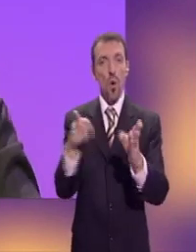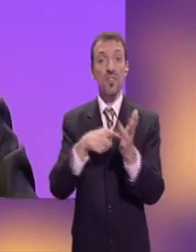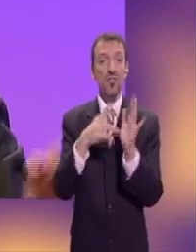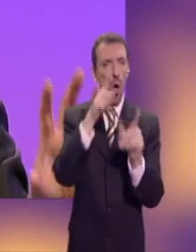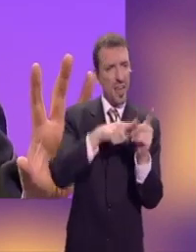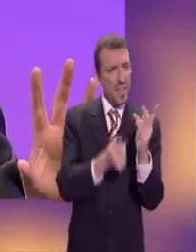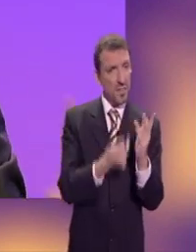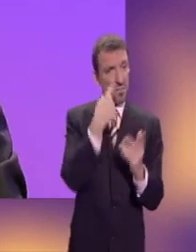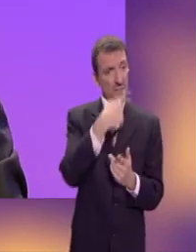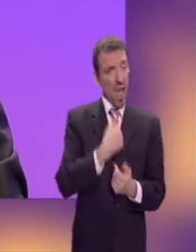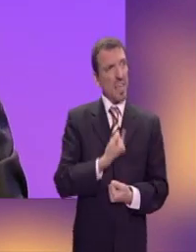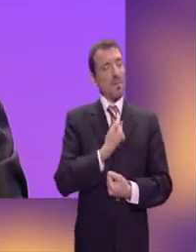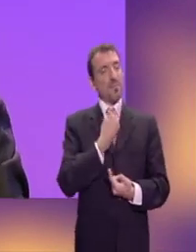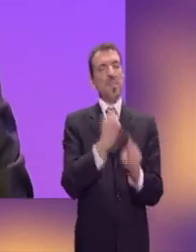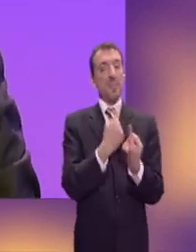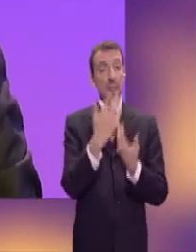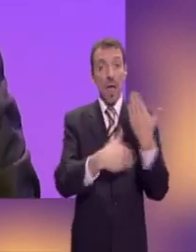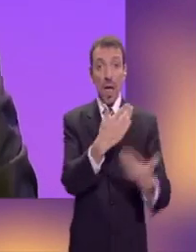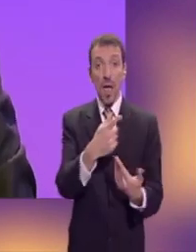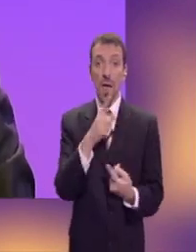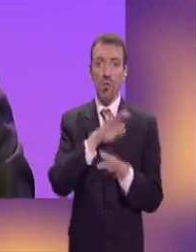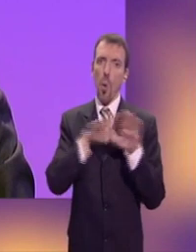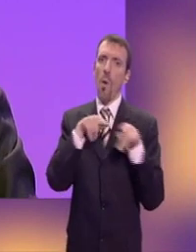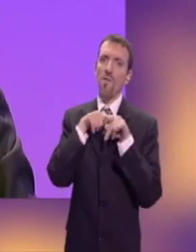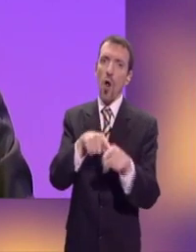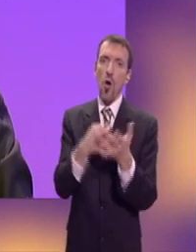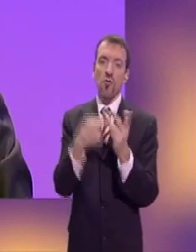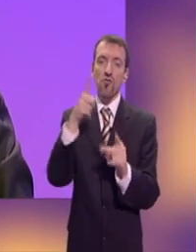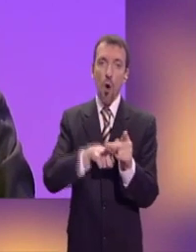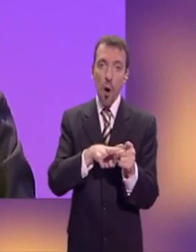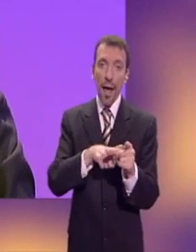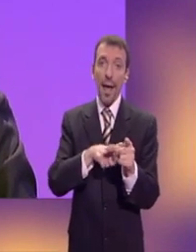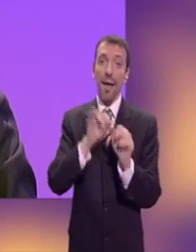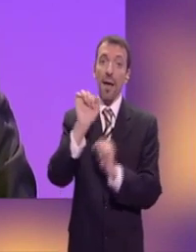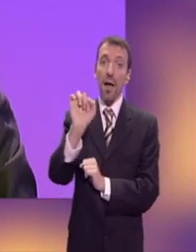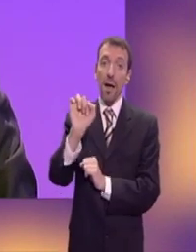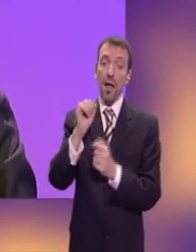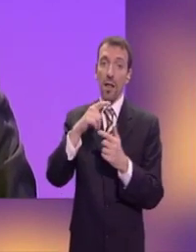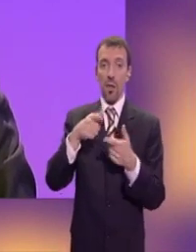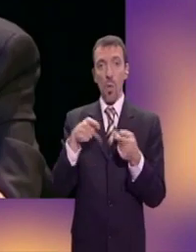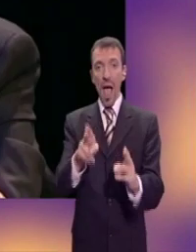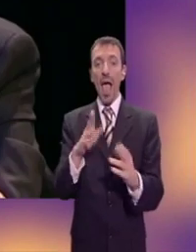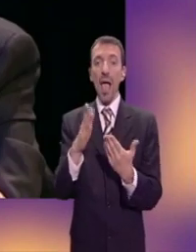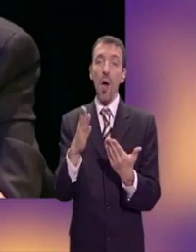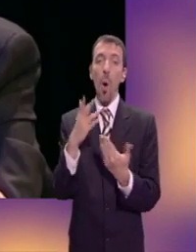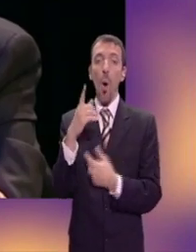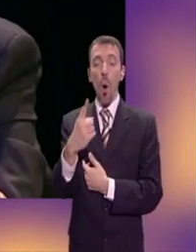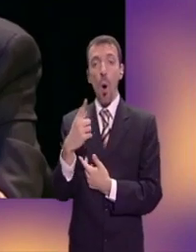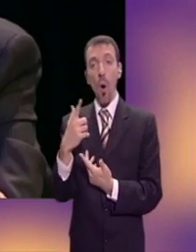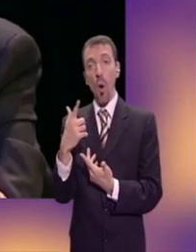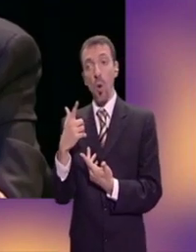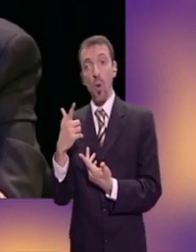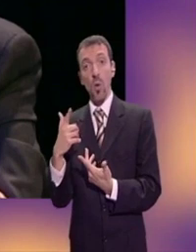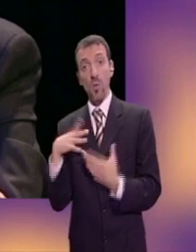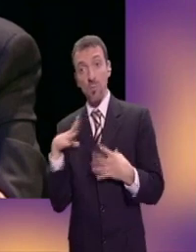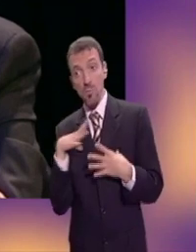things, do you regret in some ways not following the Roy Hattersley line and staying put? I've asked you about this before. I mean, you